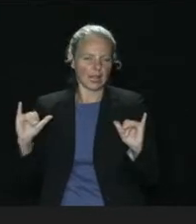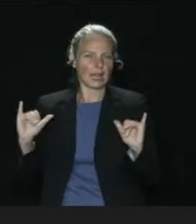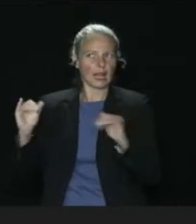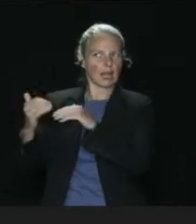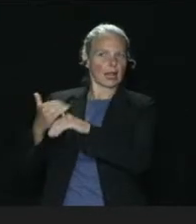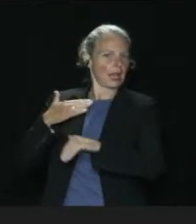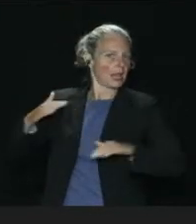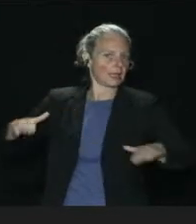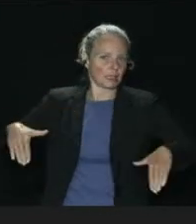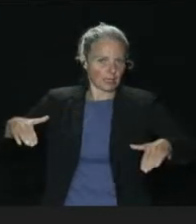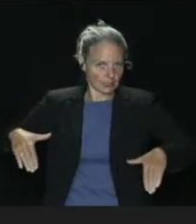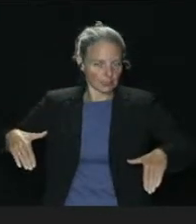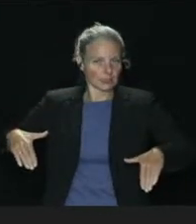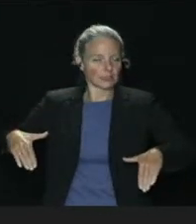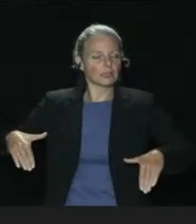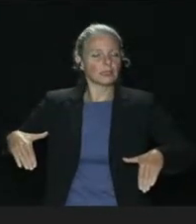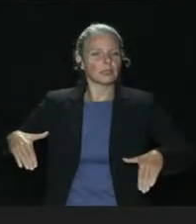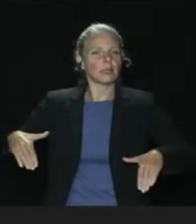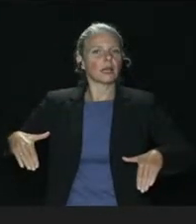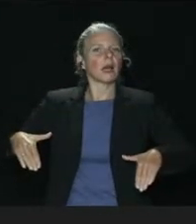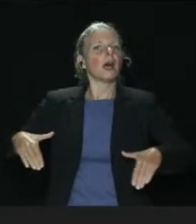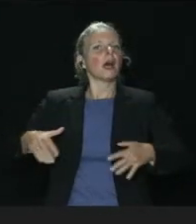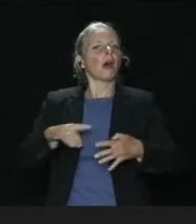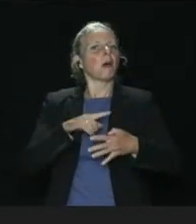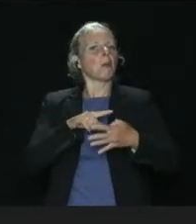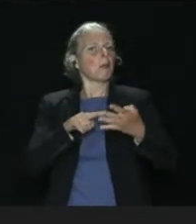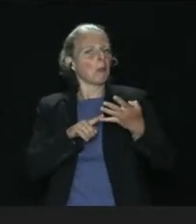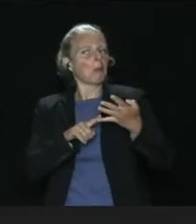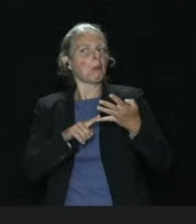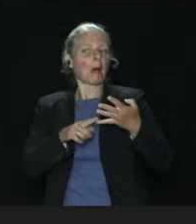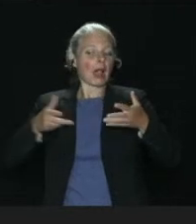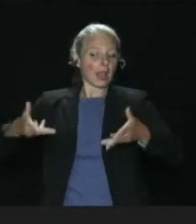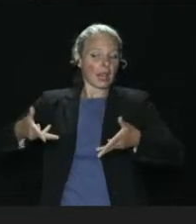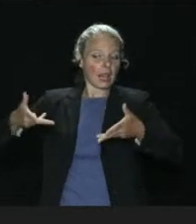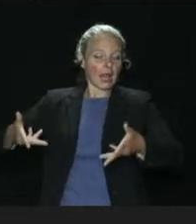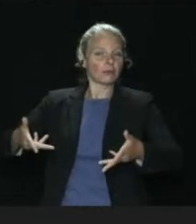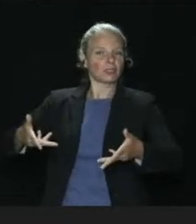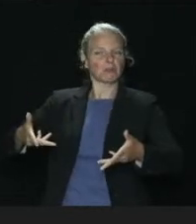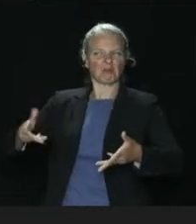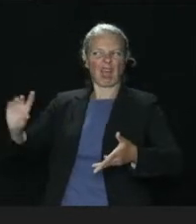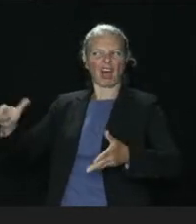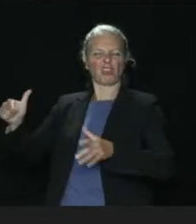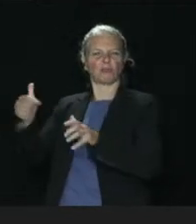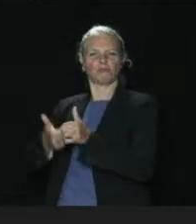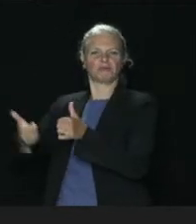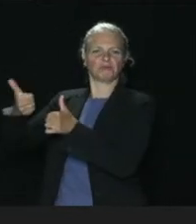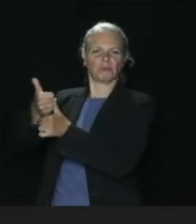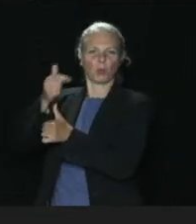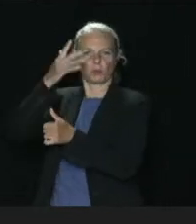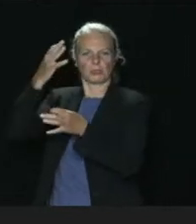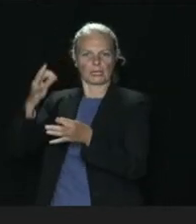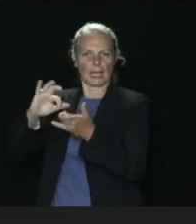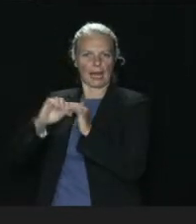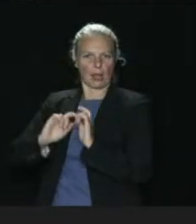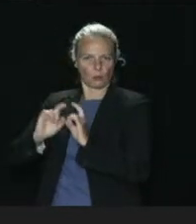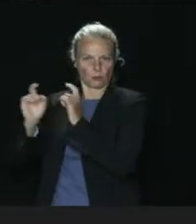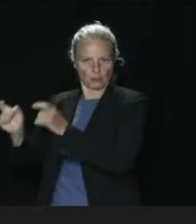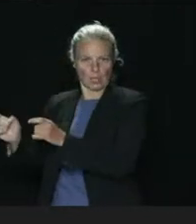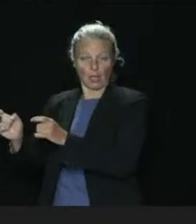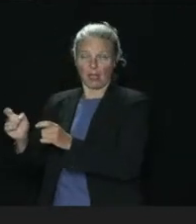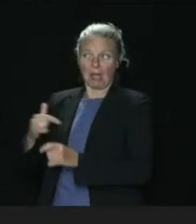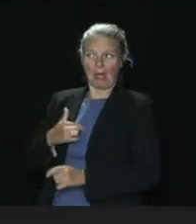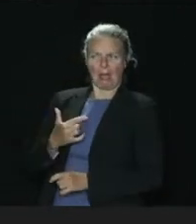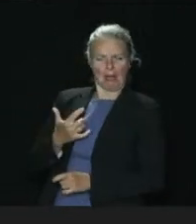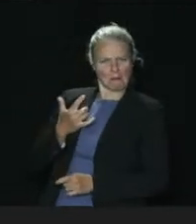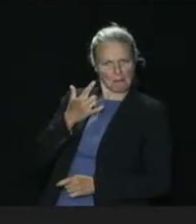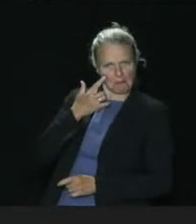And others will be making decisions about sharing and how, but I do believe we have already offered up 1 million